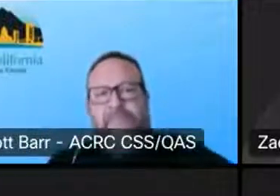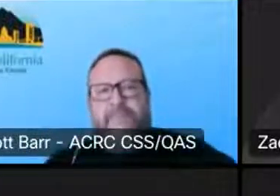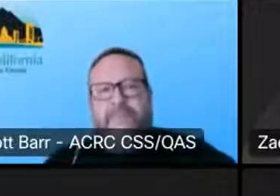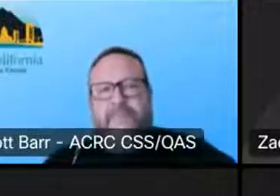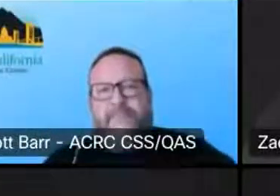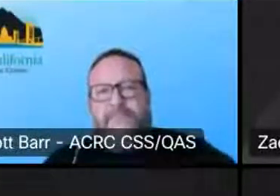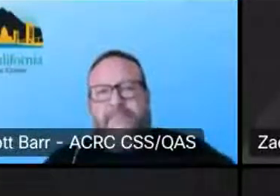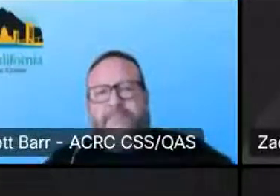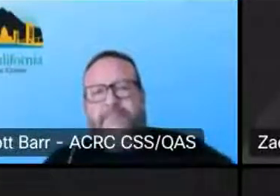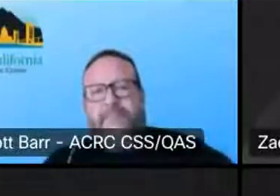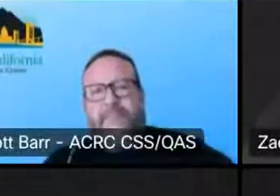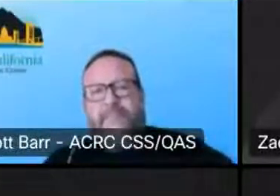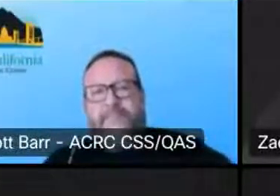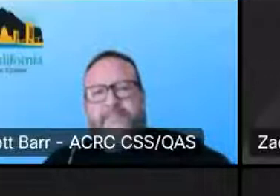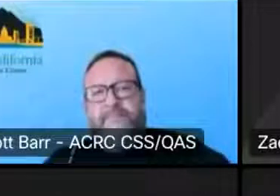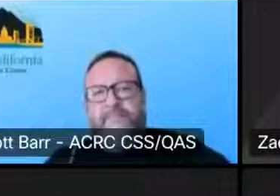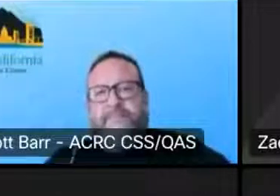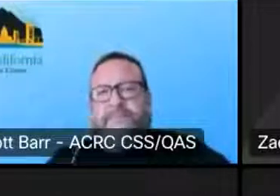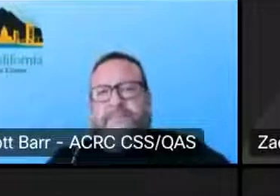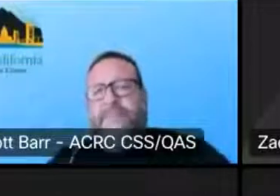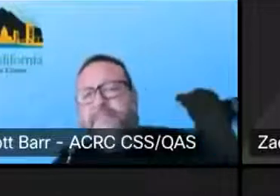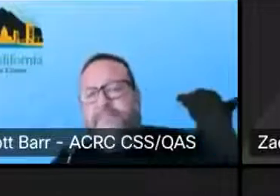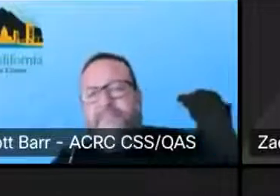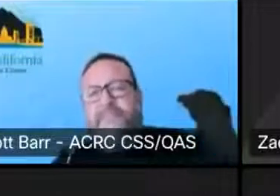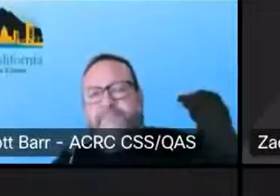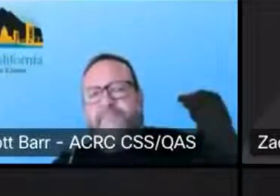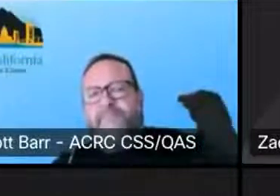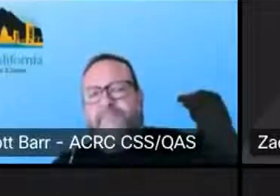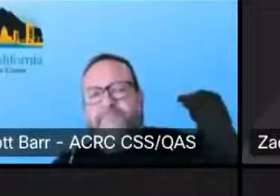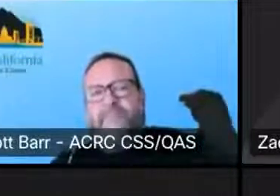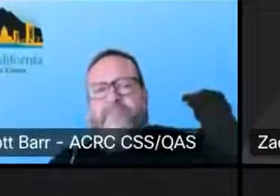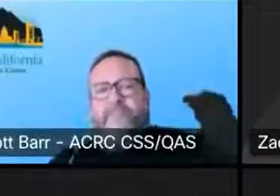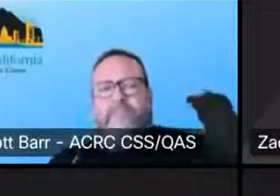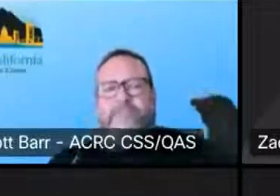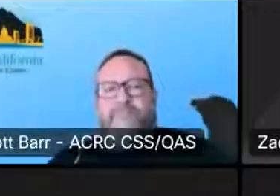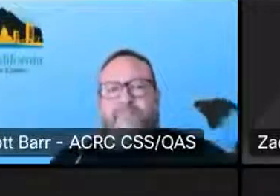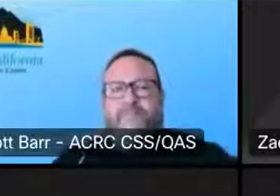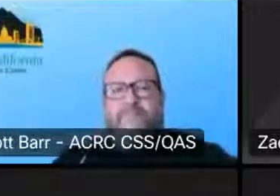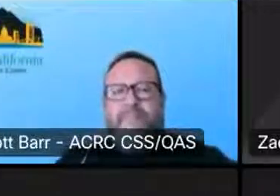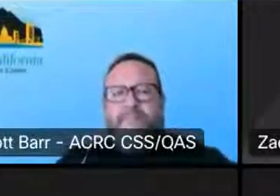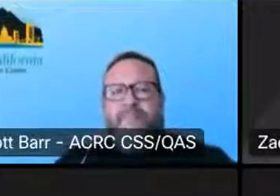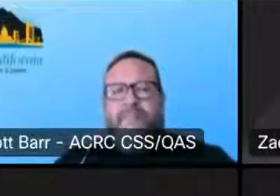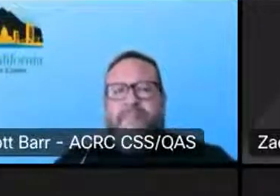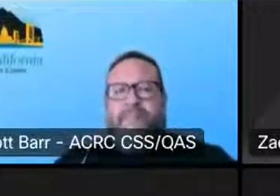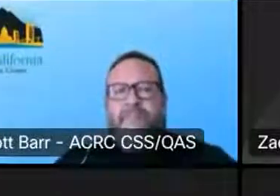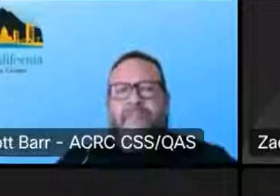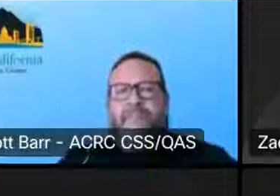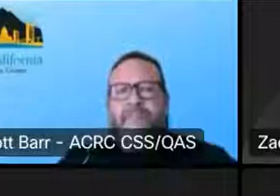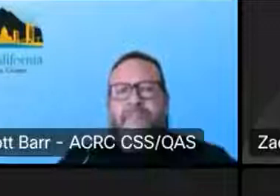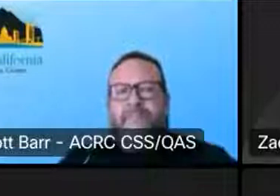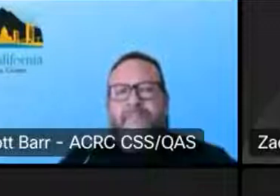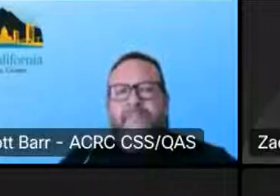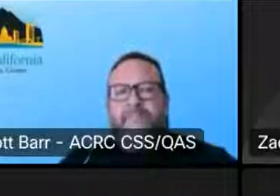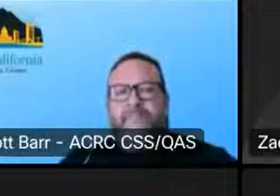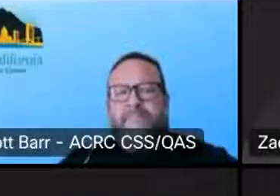response to the heightened scrutiny section of the HCBS assessment. And we realized that some of the responses